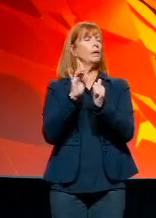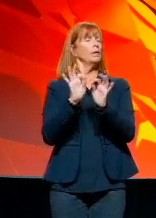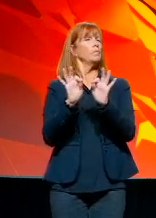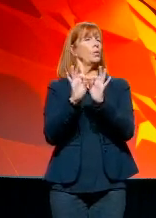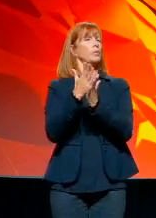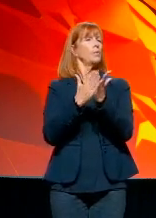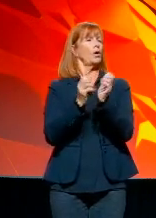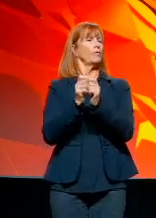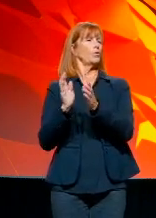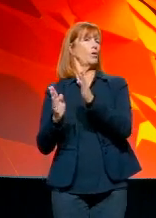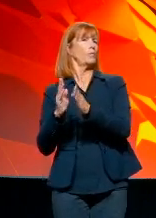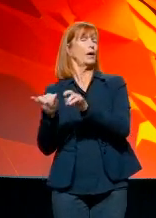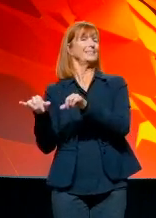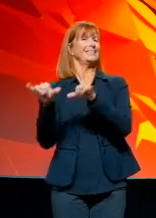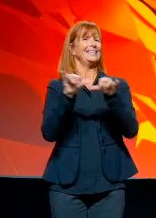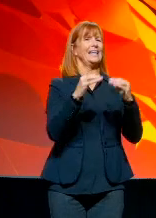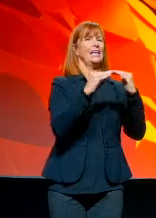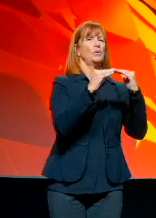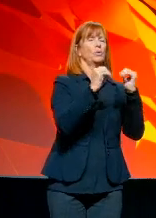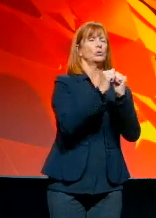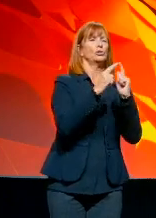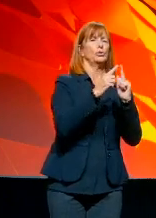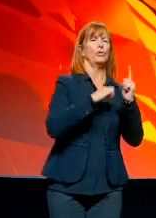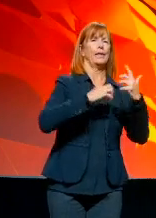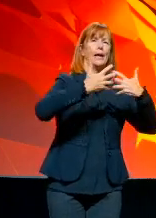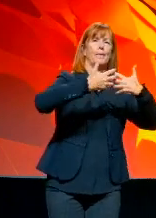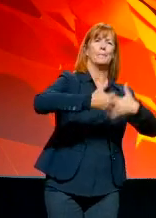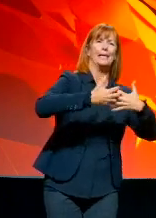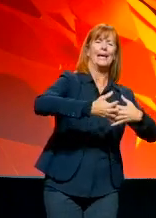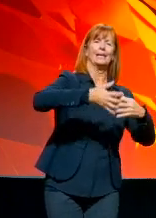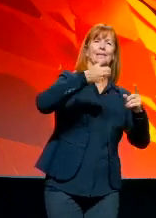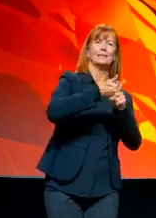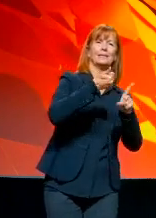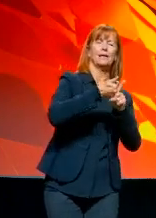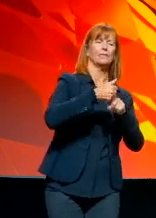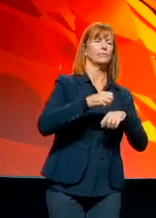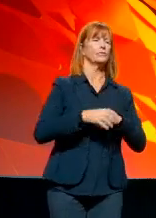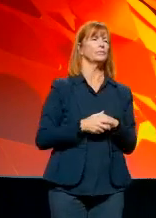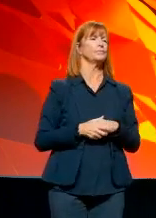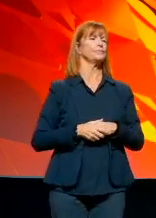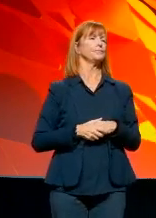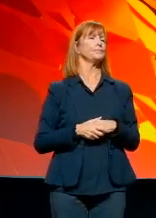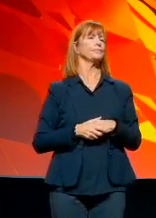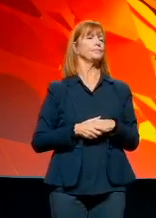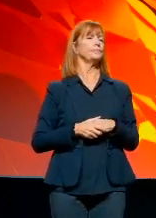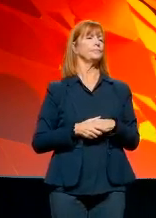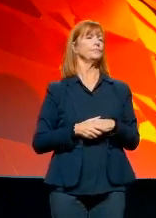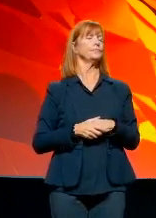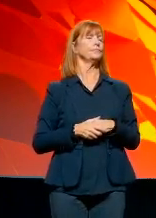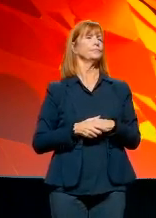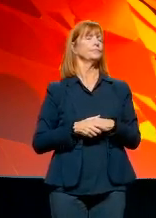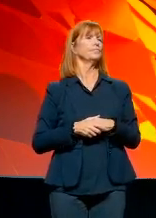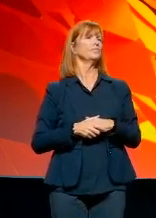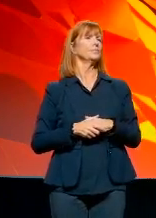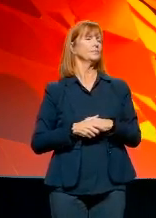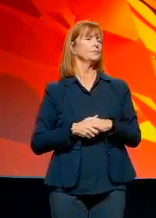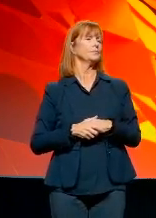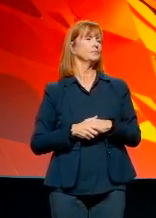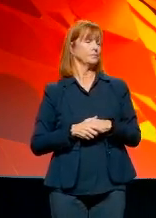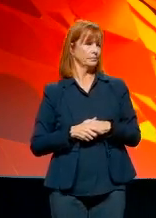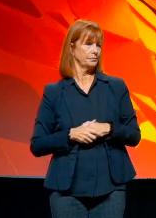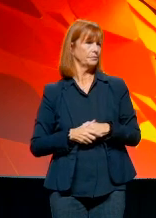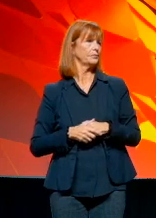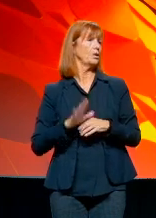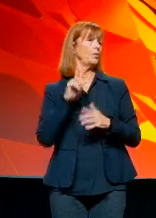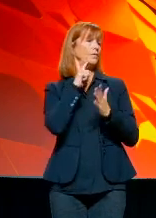as important as building the hardware, the mechanics themselves. Increasingly, we have seen that data-driven methods